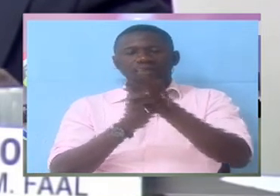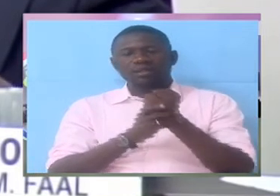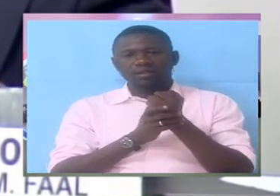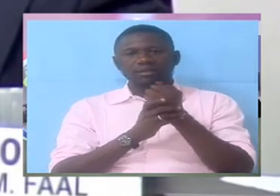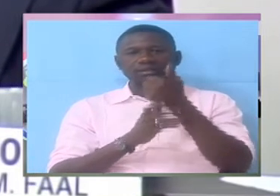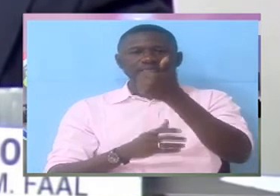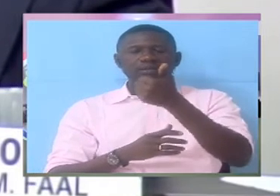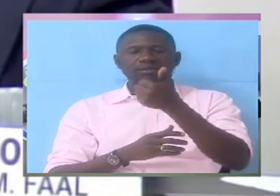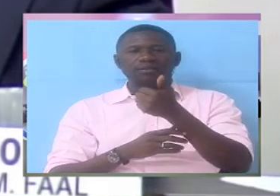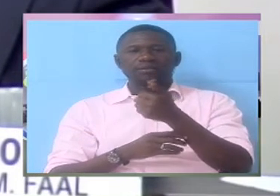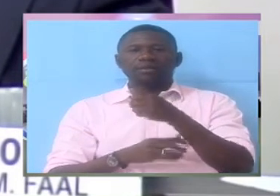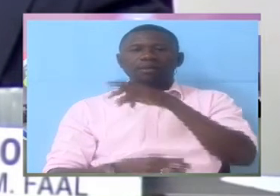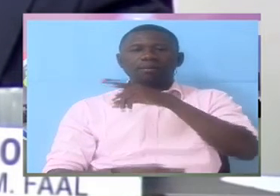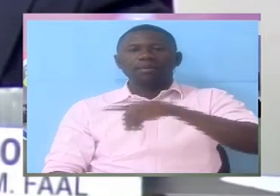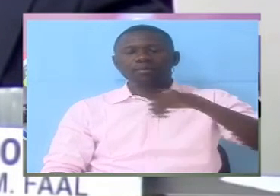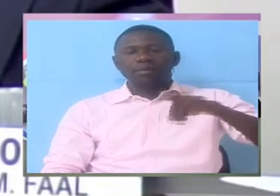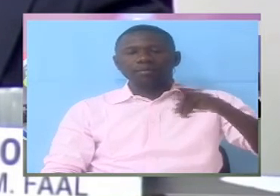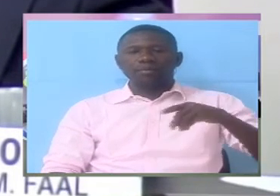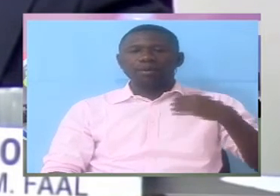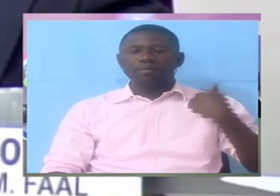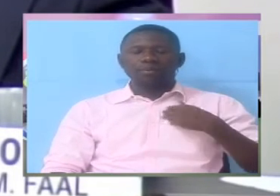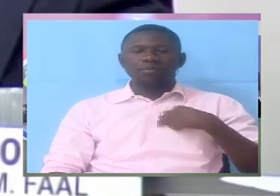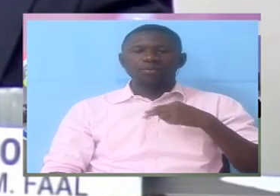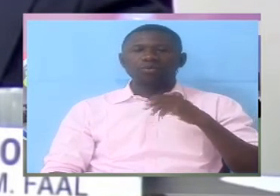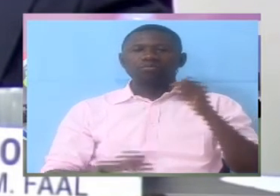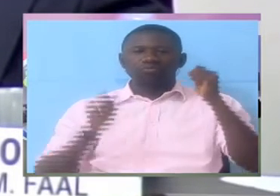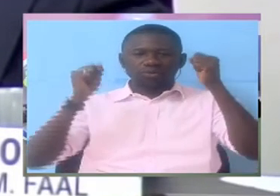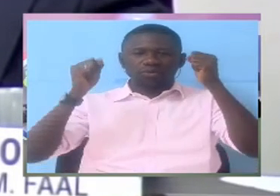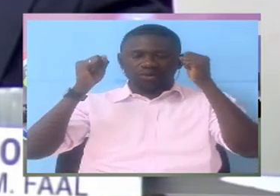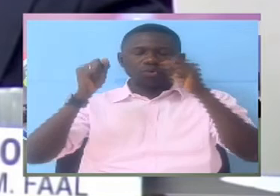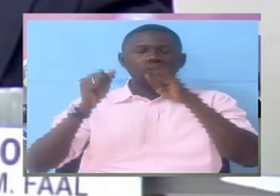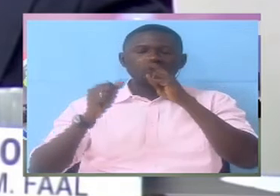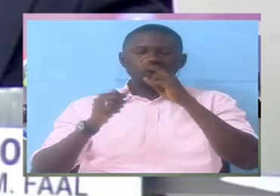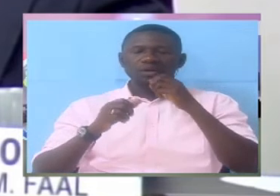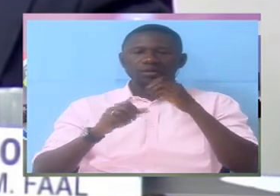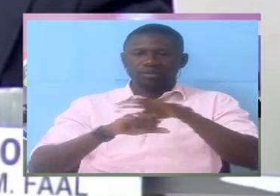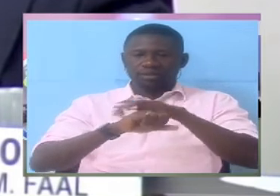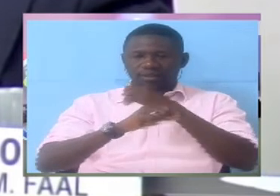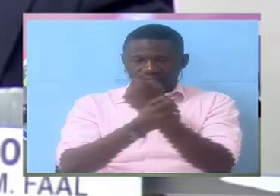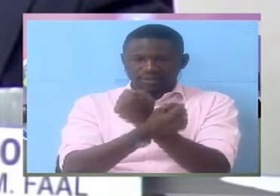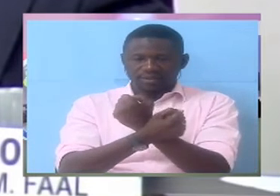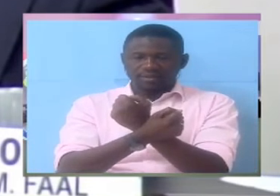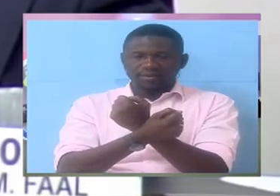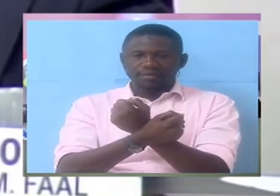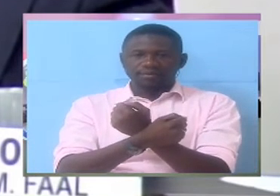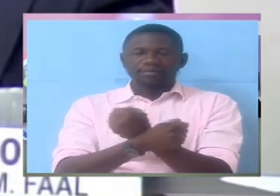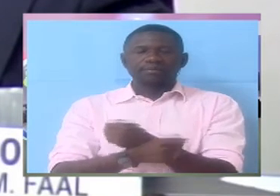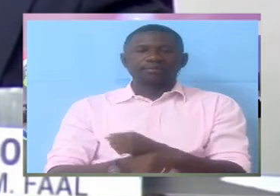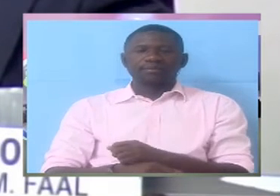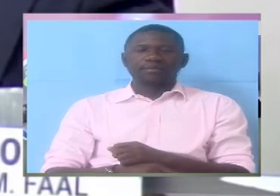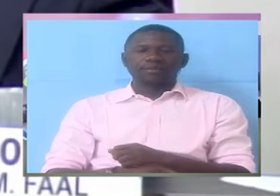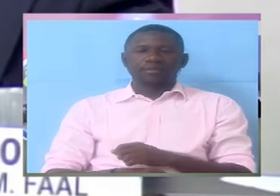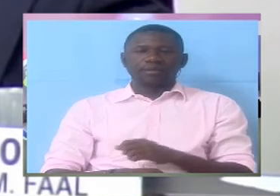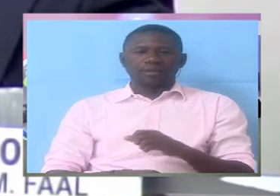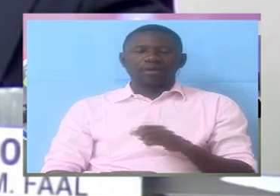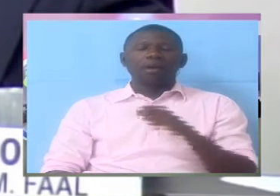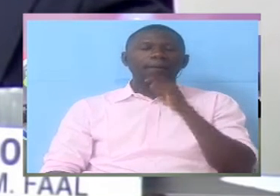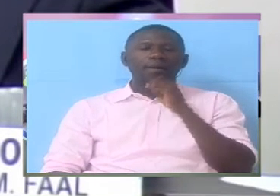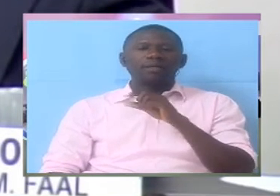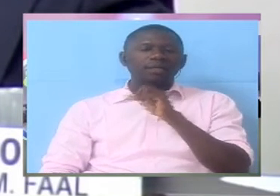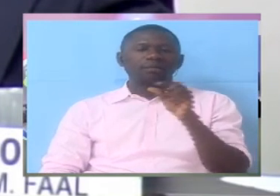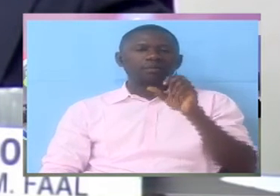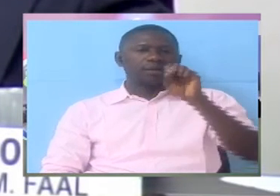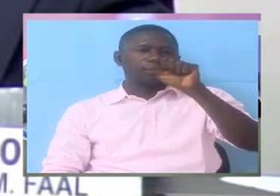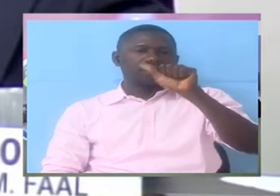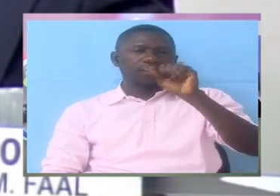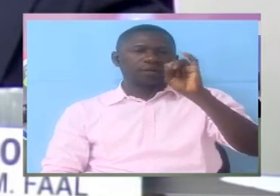1996. PPP demonstrators who were arrested. PPP okay. Balan nal mi alanko ye muda. Seni Fai said you tortured him. Seni Fai ko